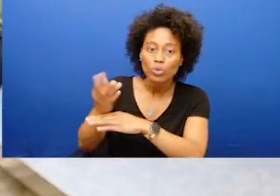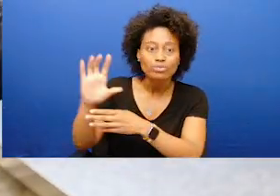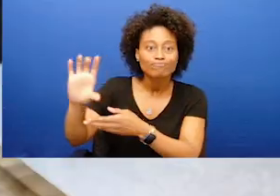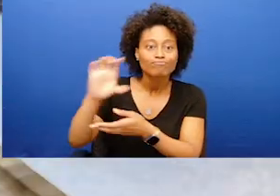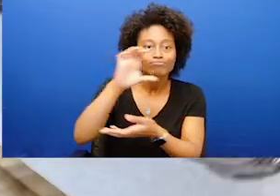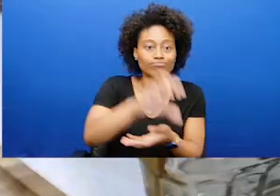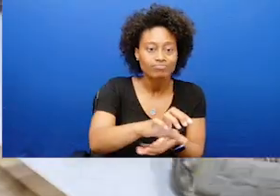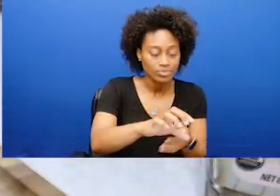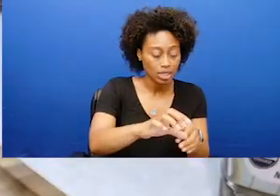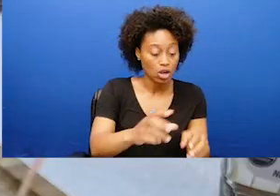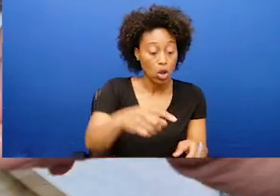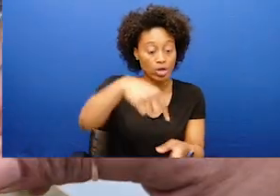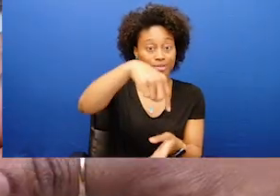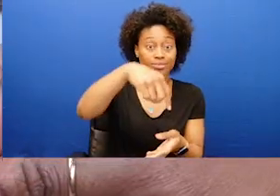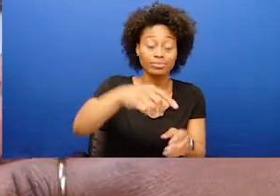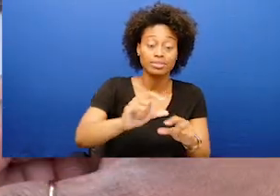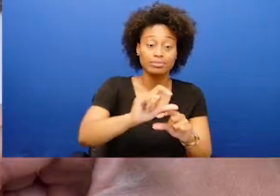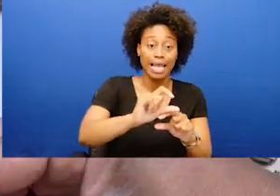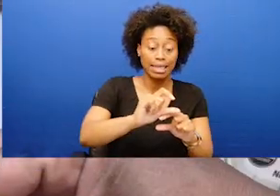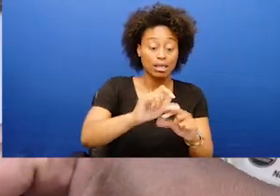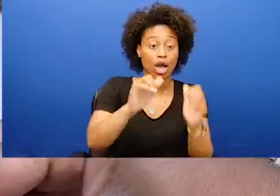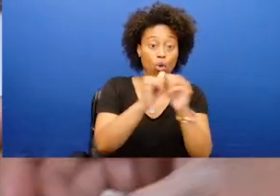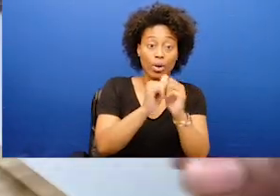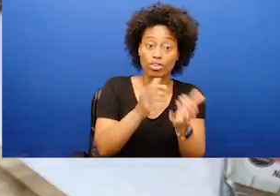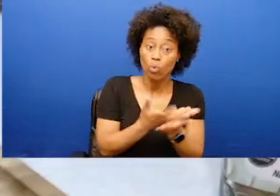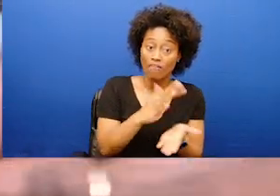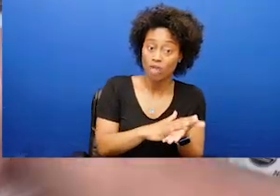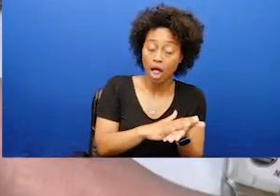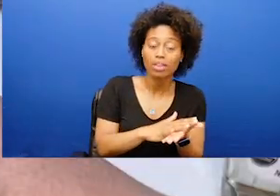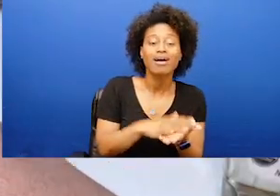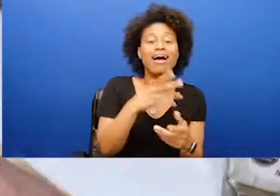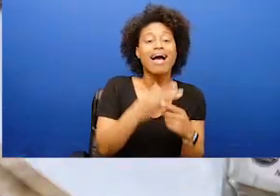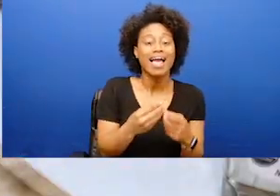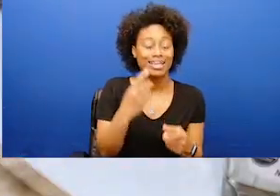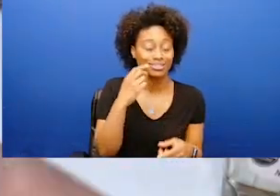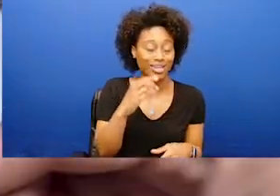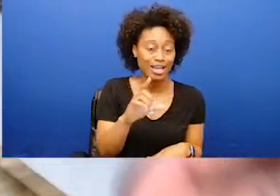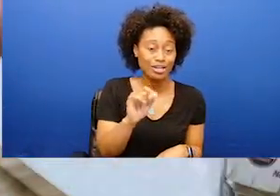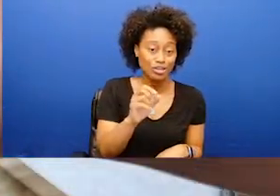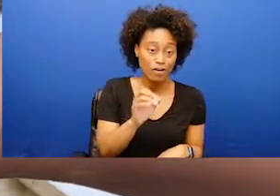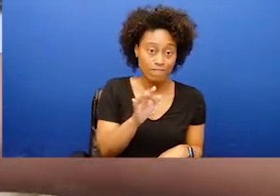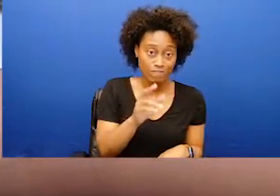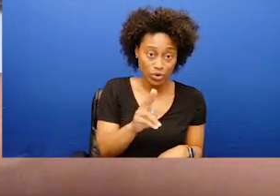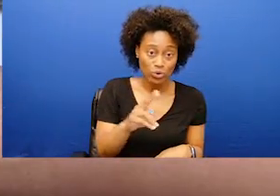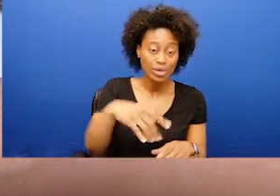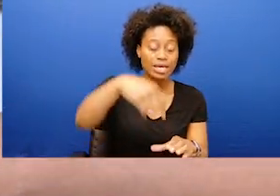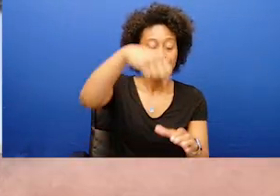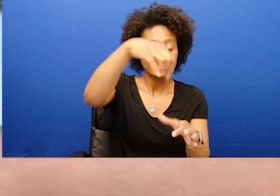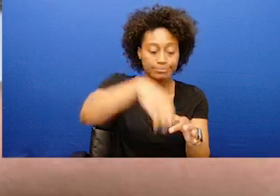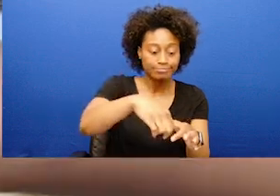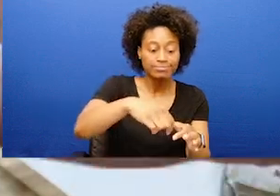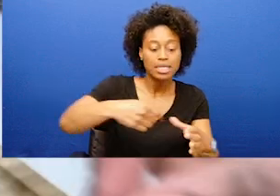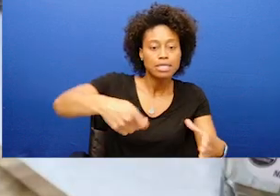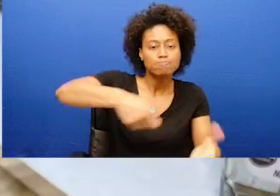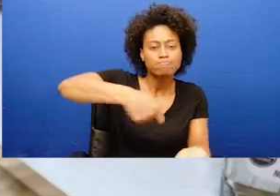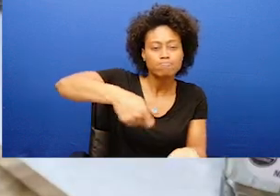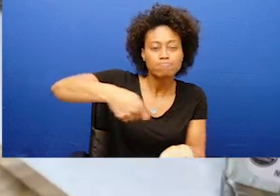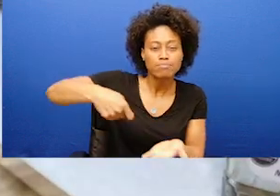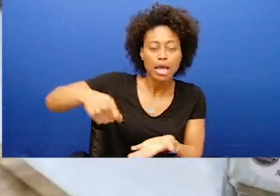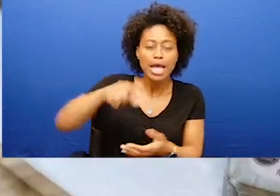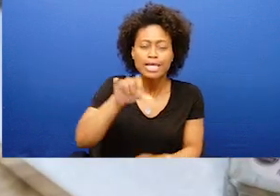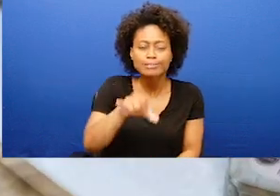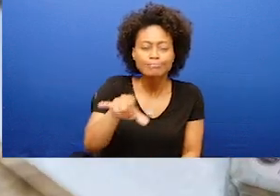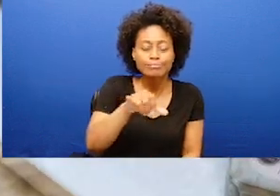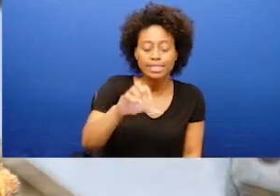waffles that I've cut into fours, drizzle some maple syrup, and use a toothpick to keep everything in